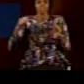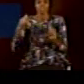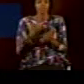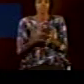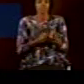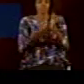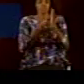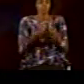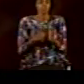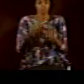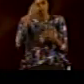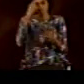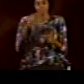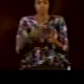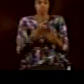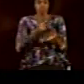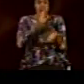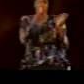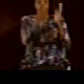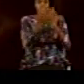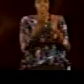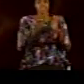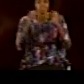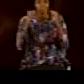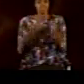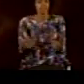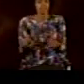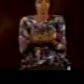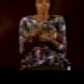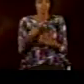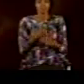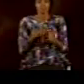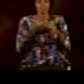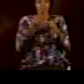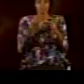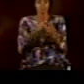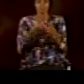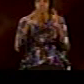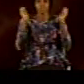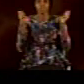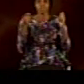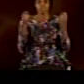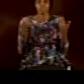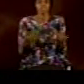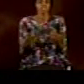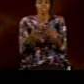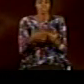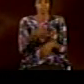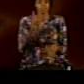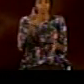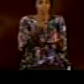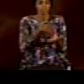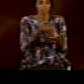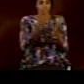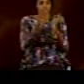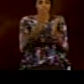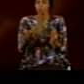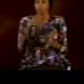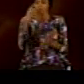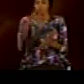presence and power as we continue to celebrate today. The psalmist says in Psalm